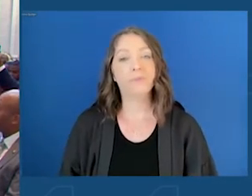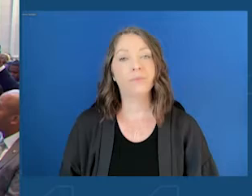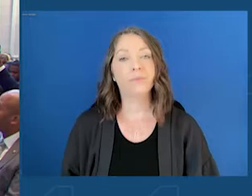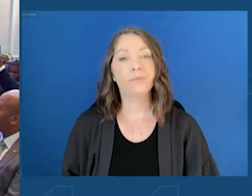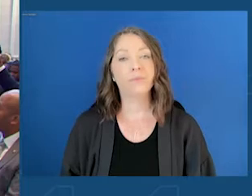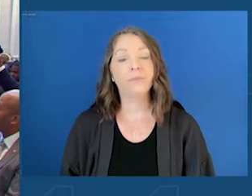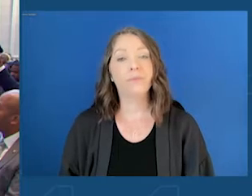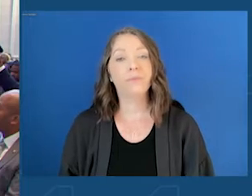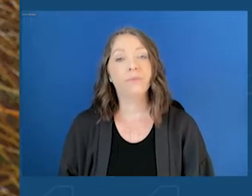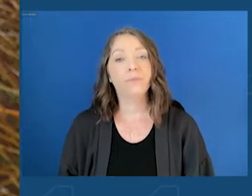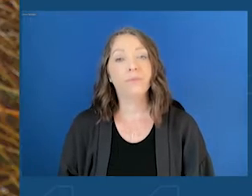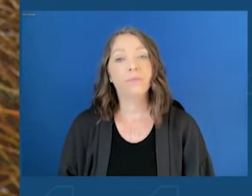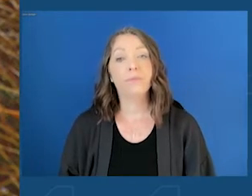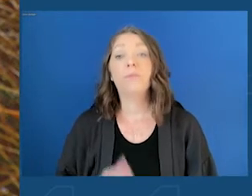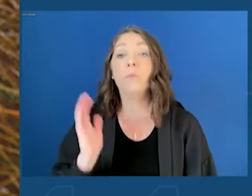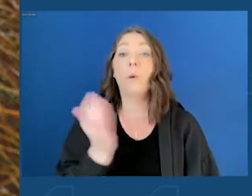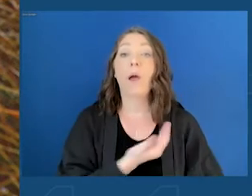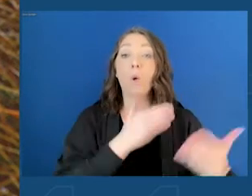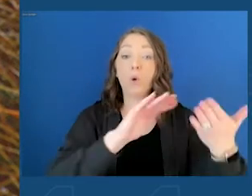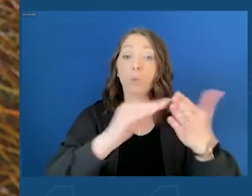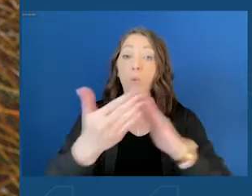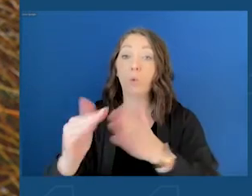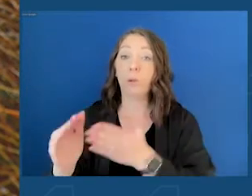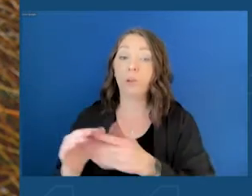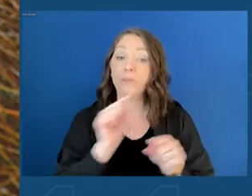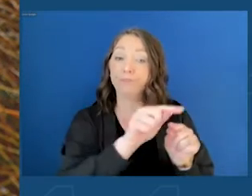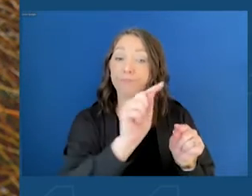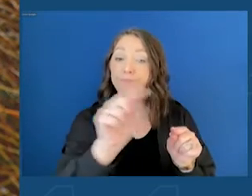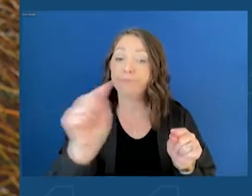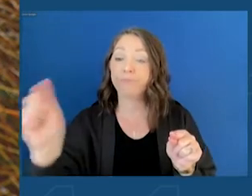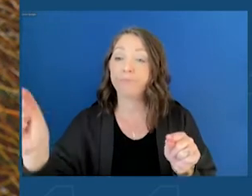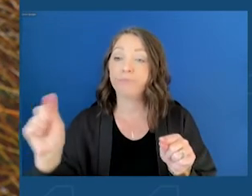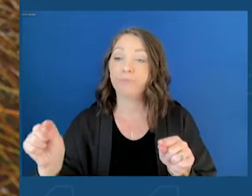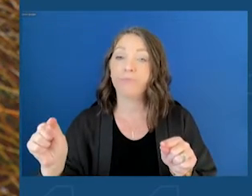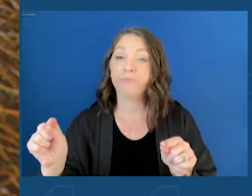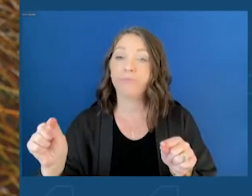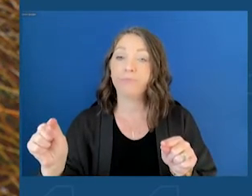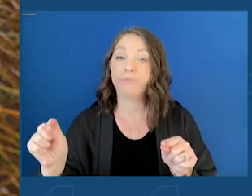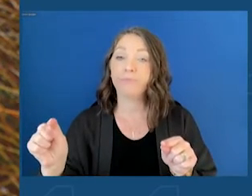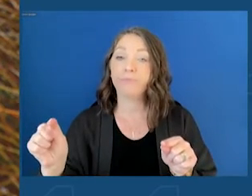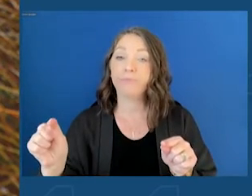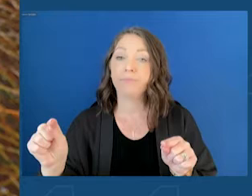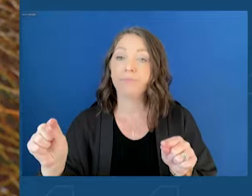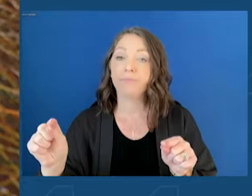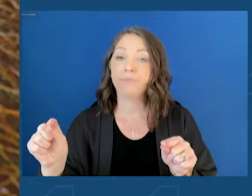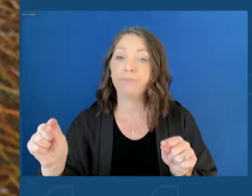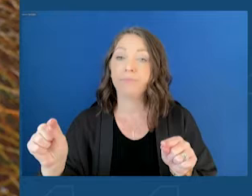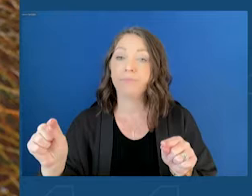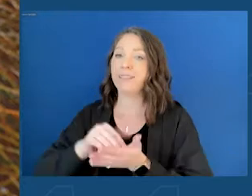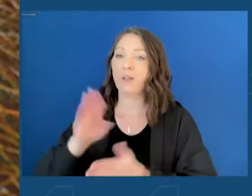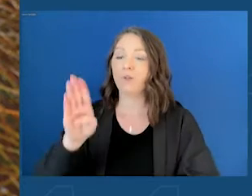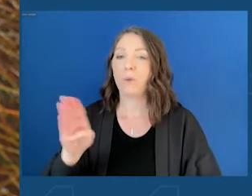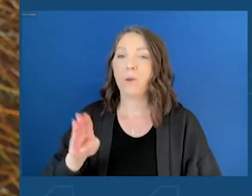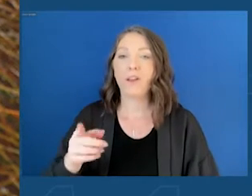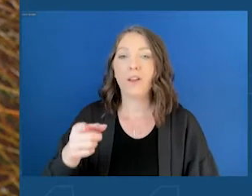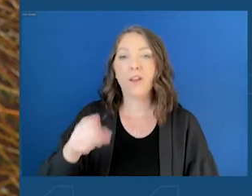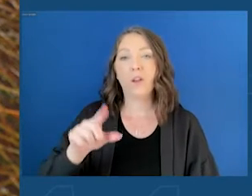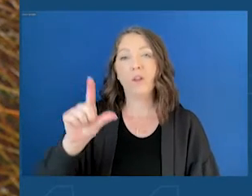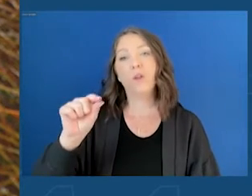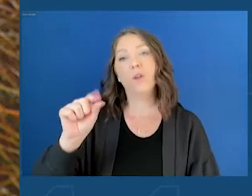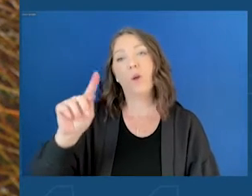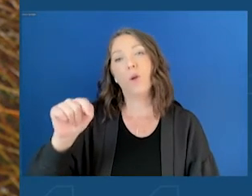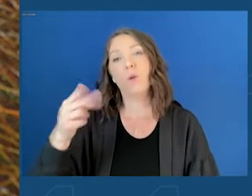For our communities, and I'm so proud to represent Central Brooklyn. You are in the 20th District, just to be